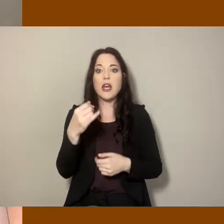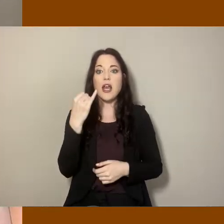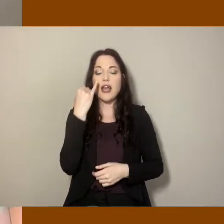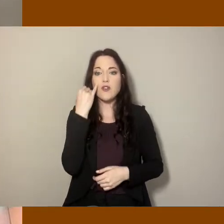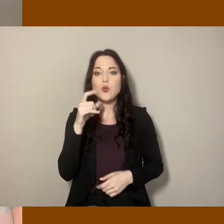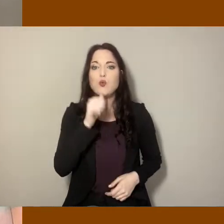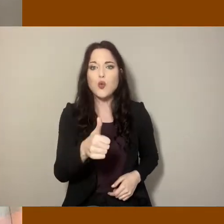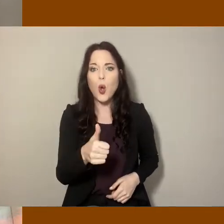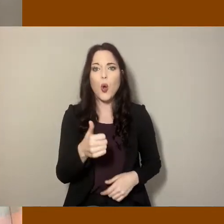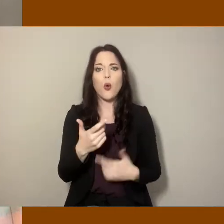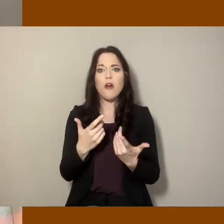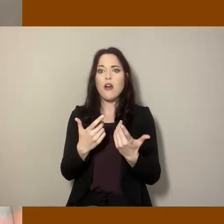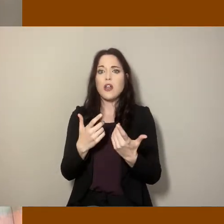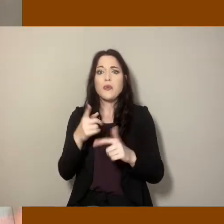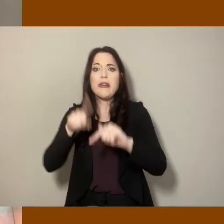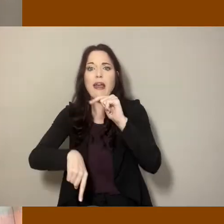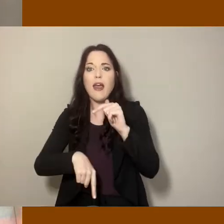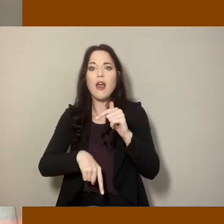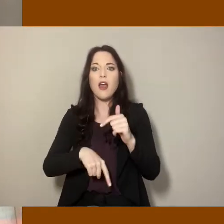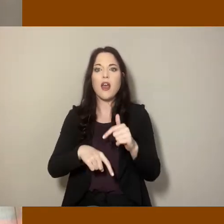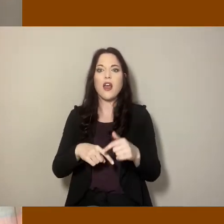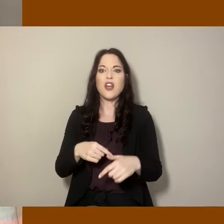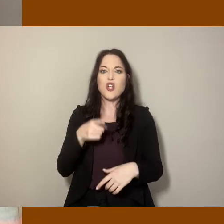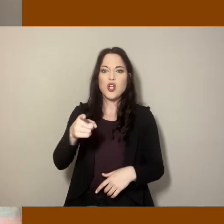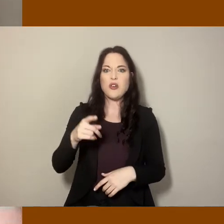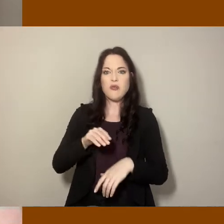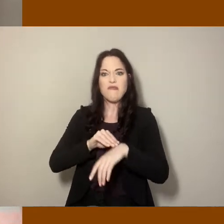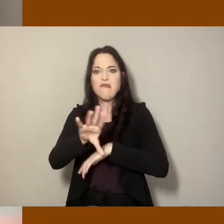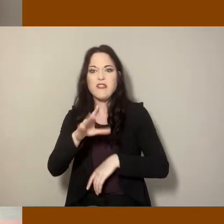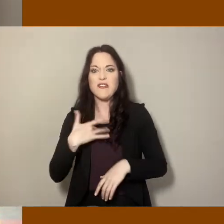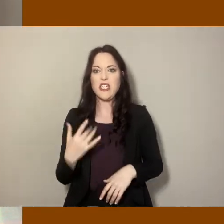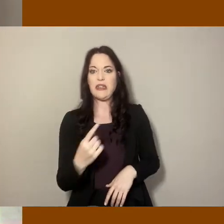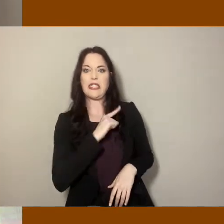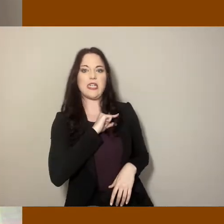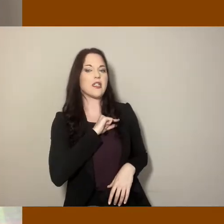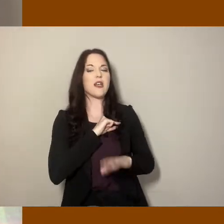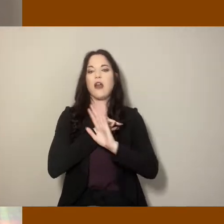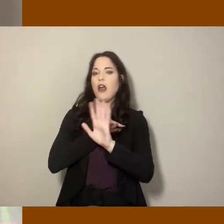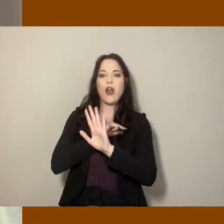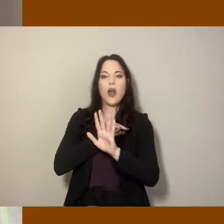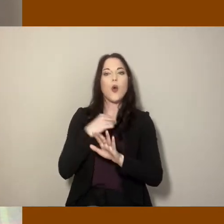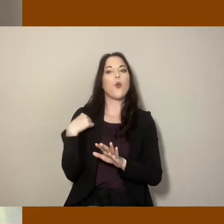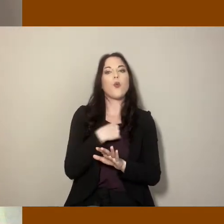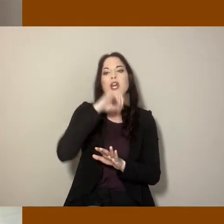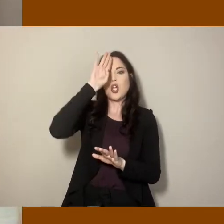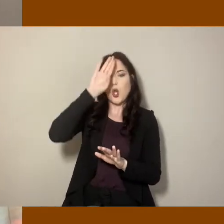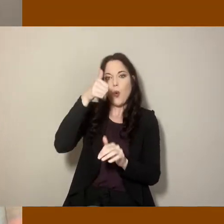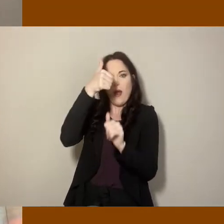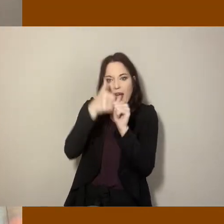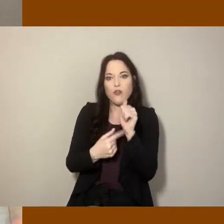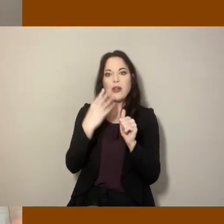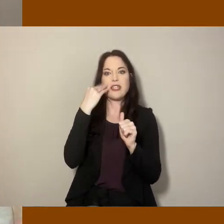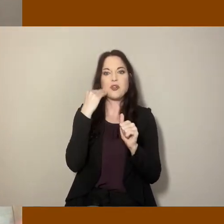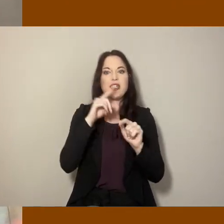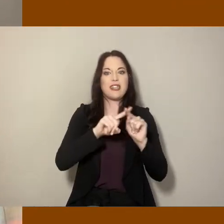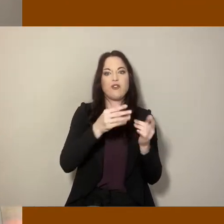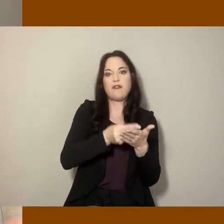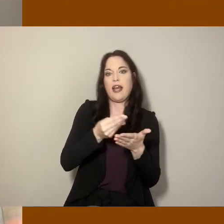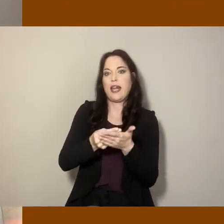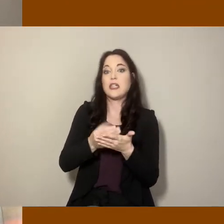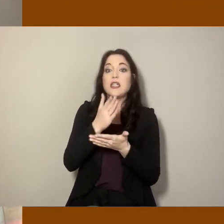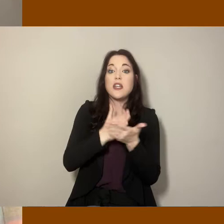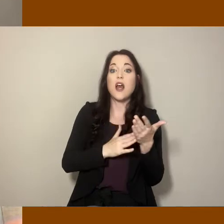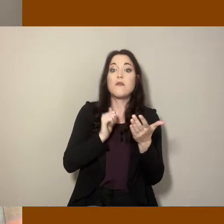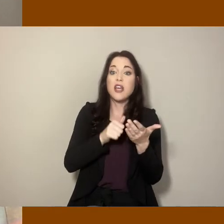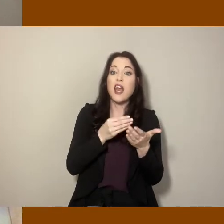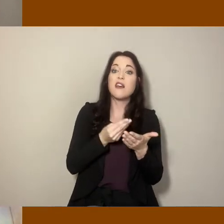there's any guilt involved. We know that everyone is in a different financial state, and some can give more